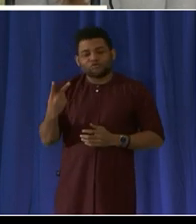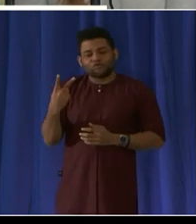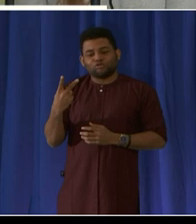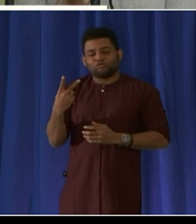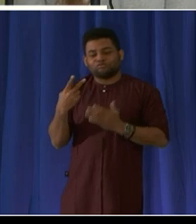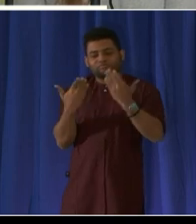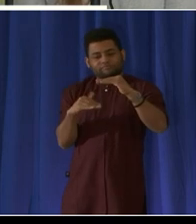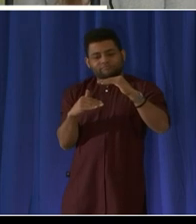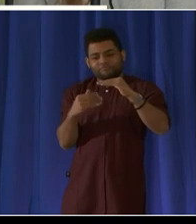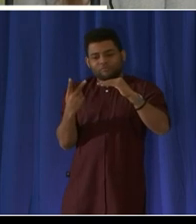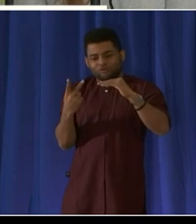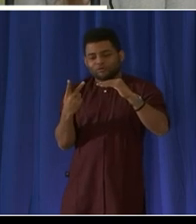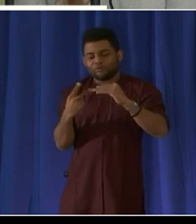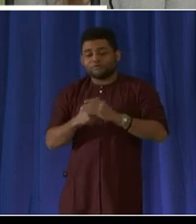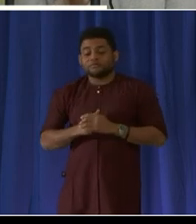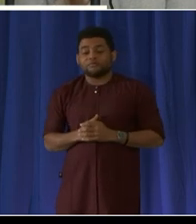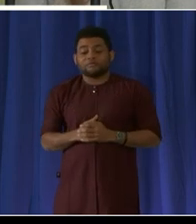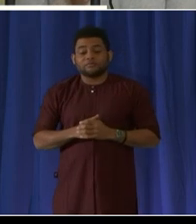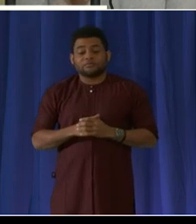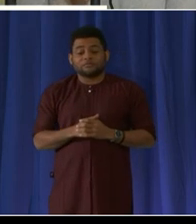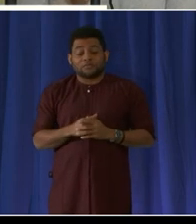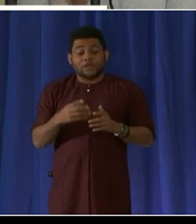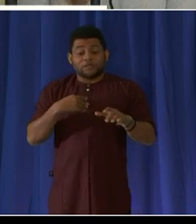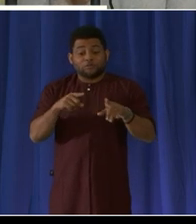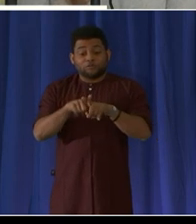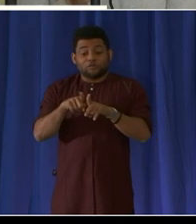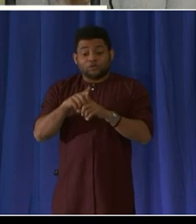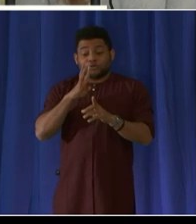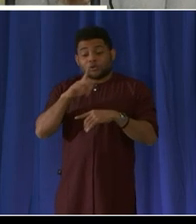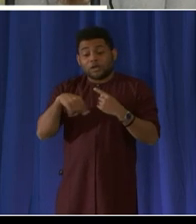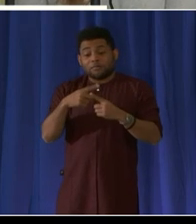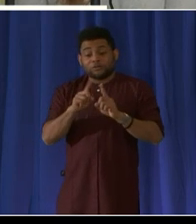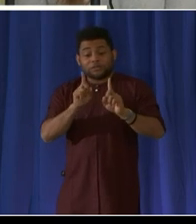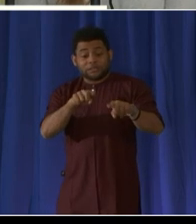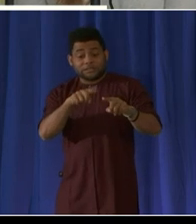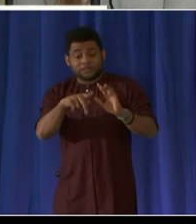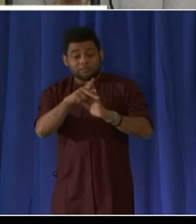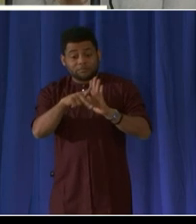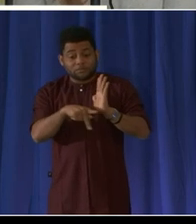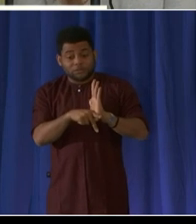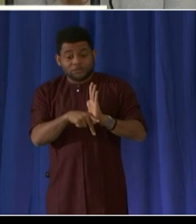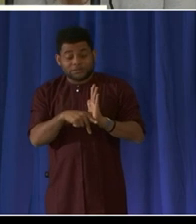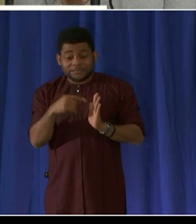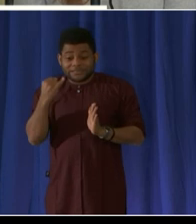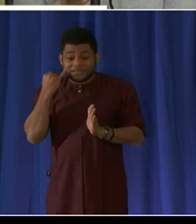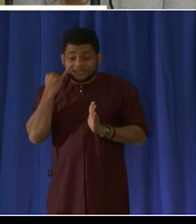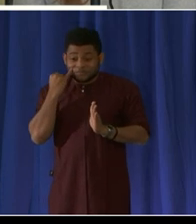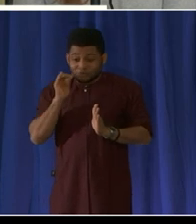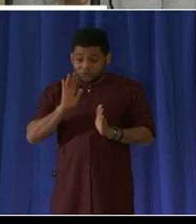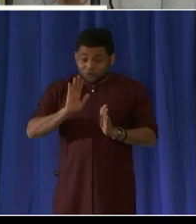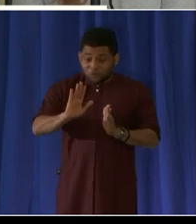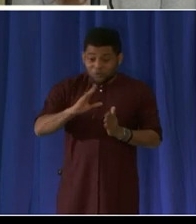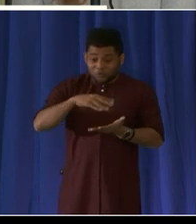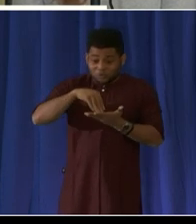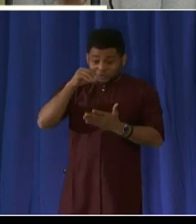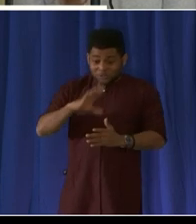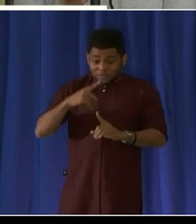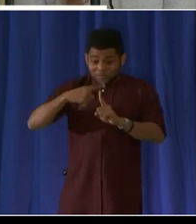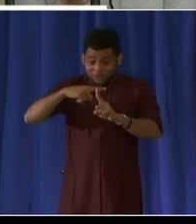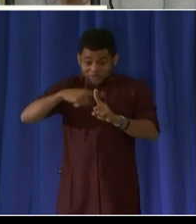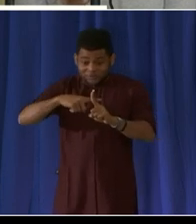want to remind our families about our attendance policies. If your student does test positive